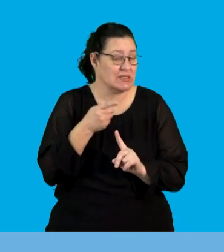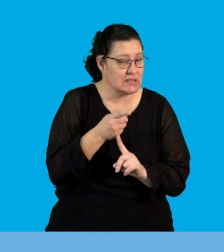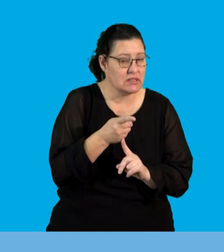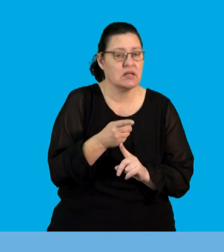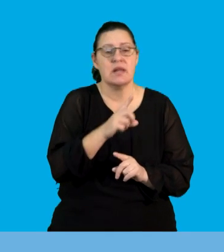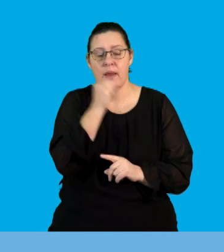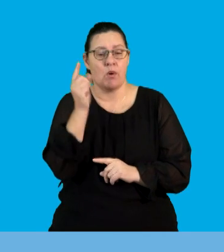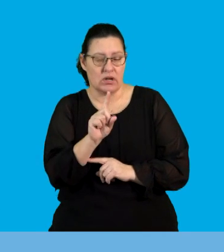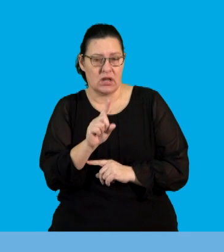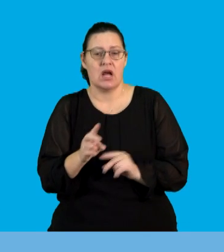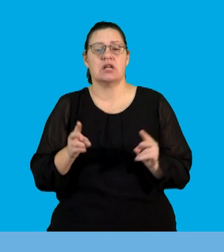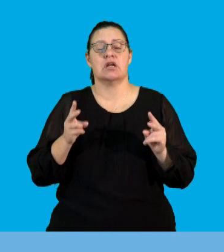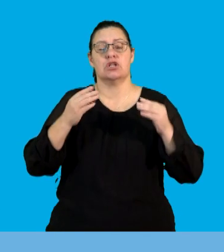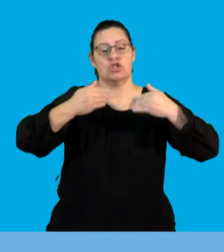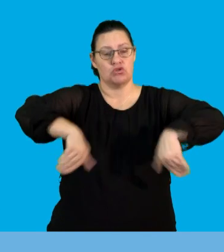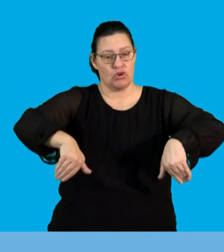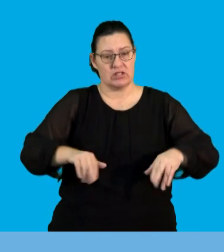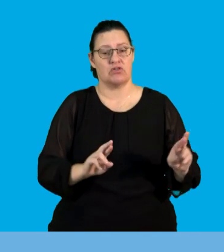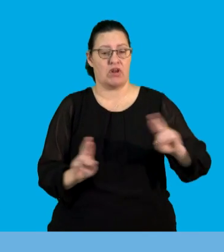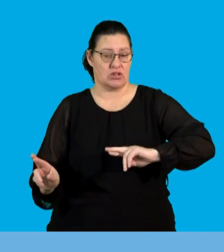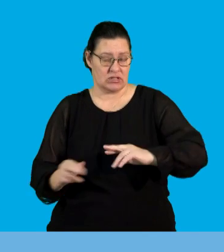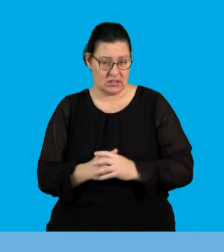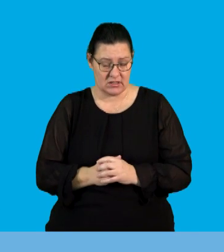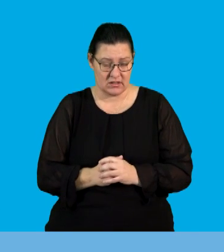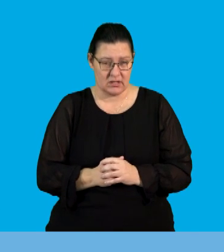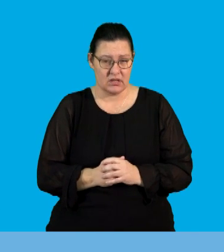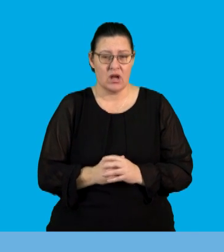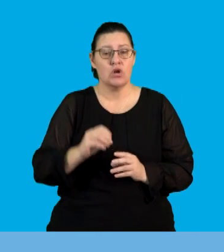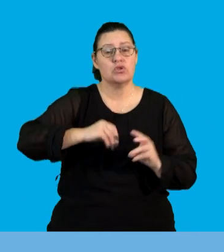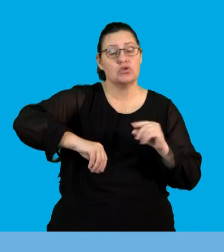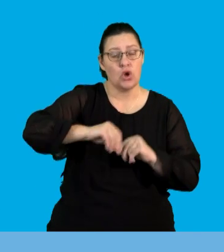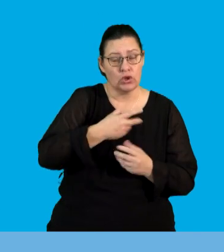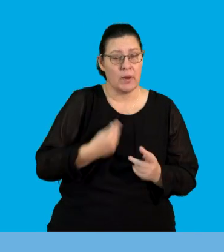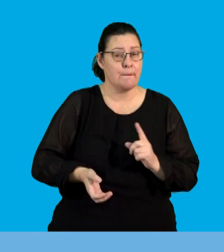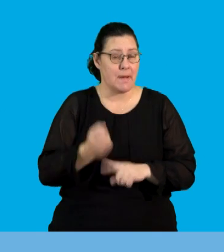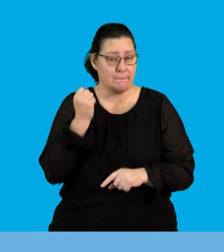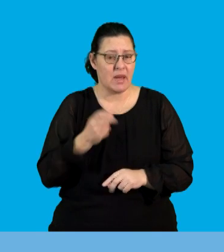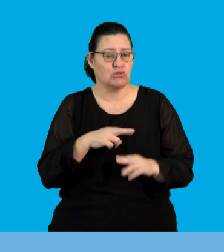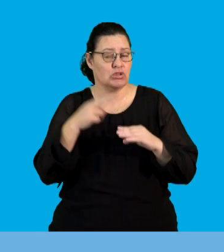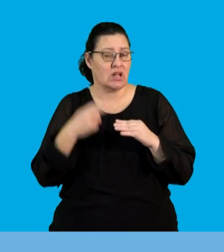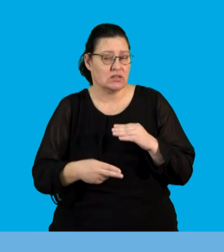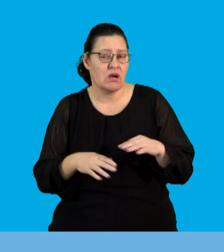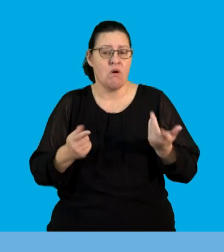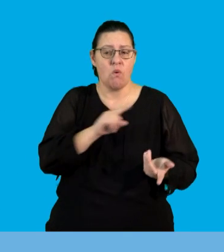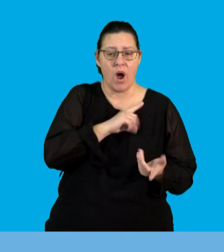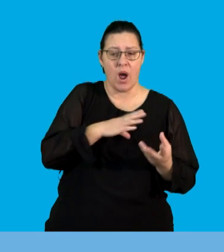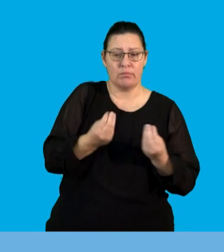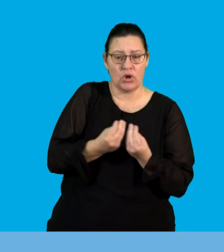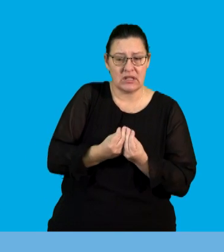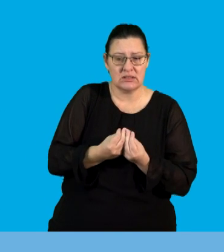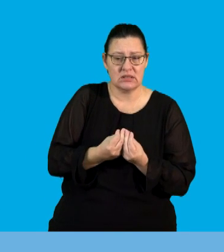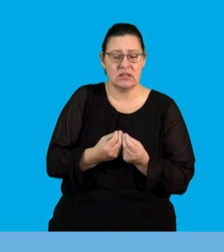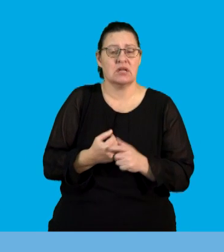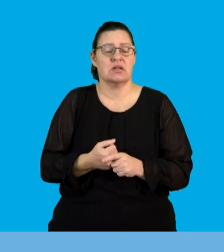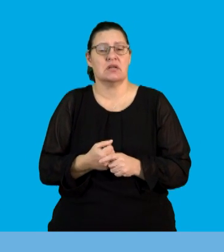talking about here is called a neutralization reaction. The salt that we are getting as a result or as a